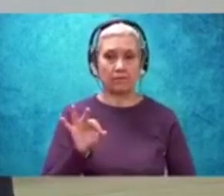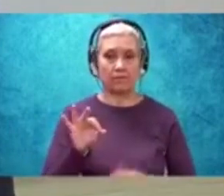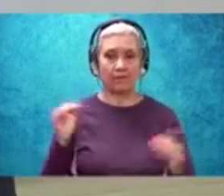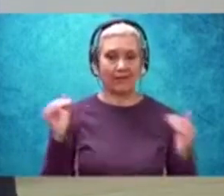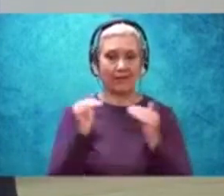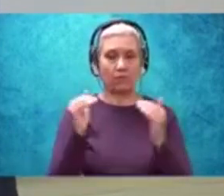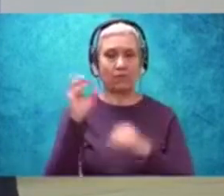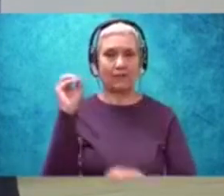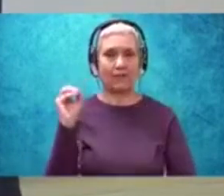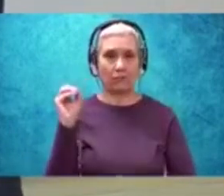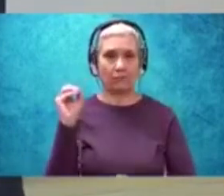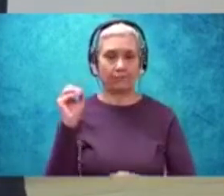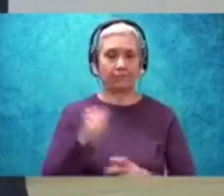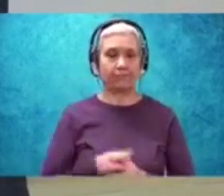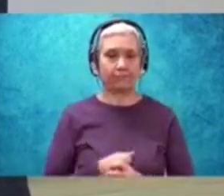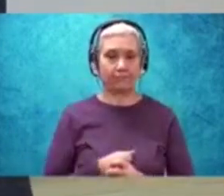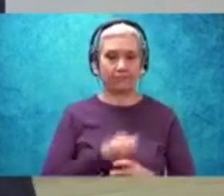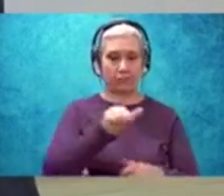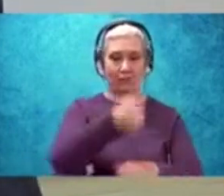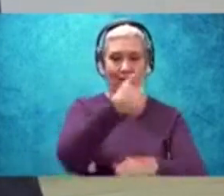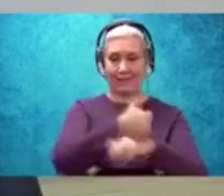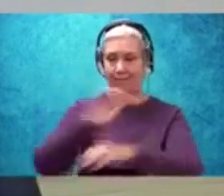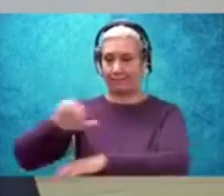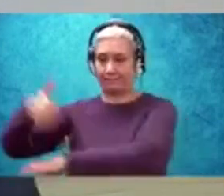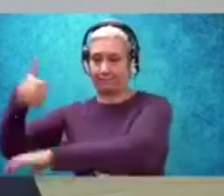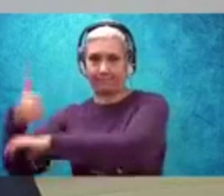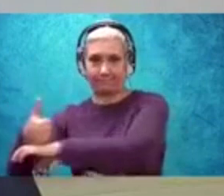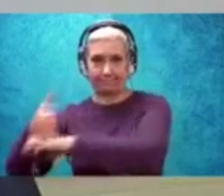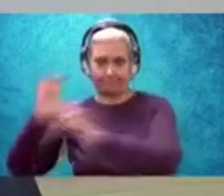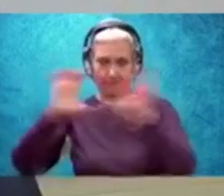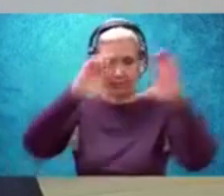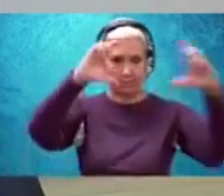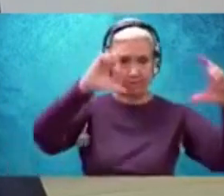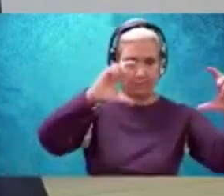equal to 0. I'll set both of these equal to 0.